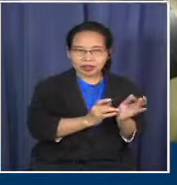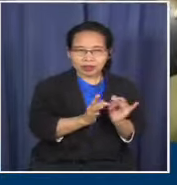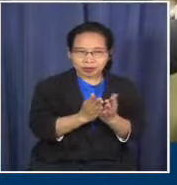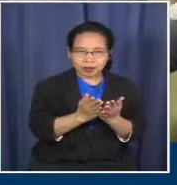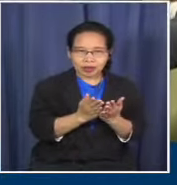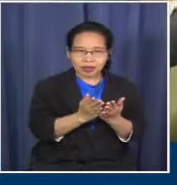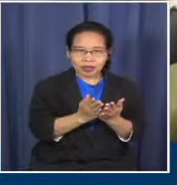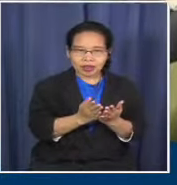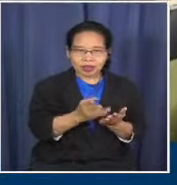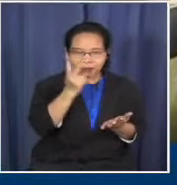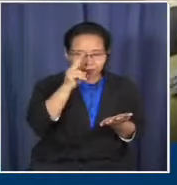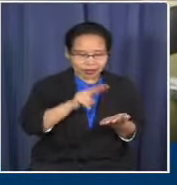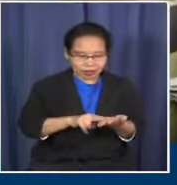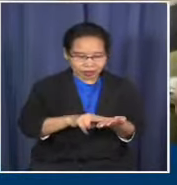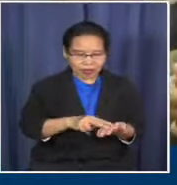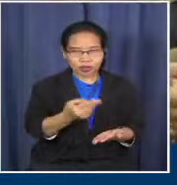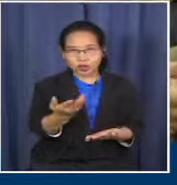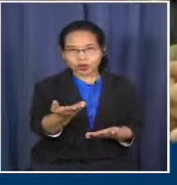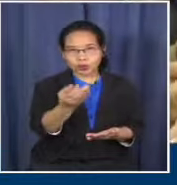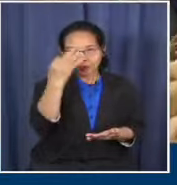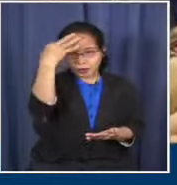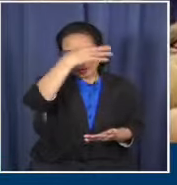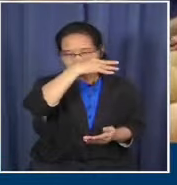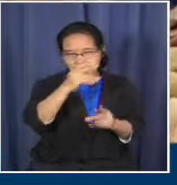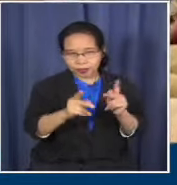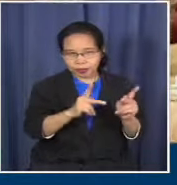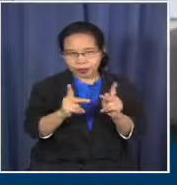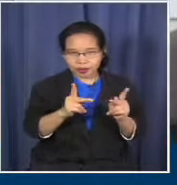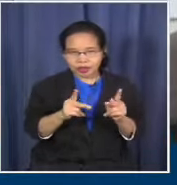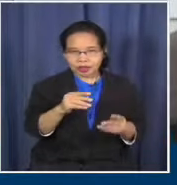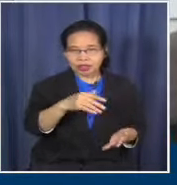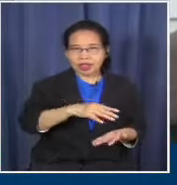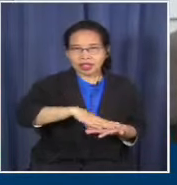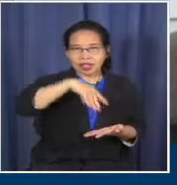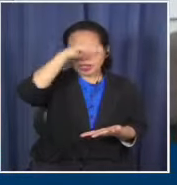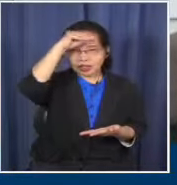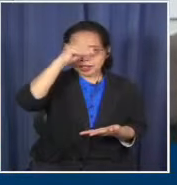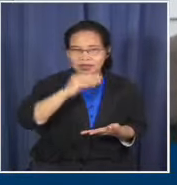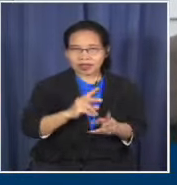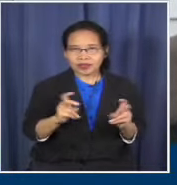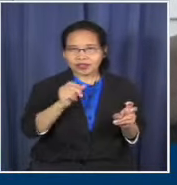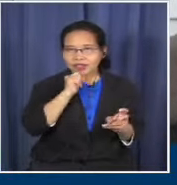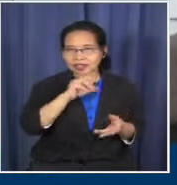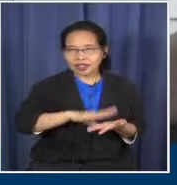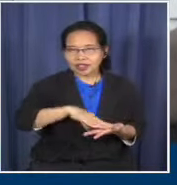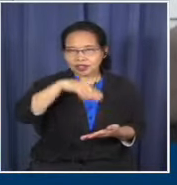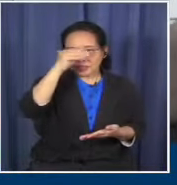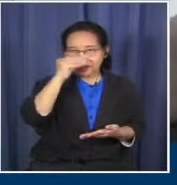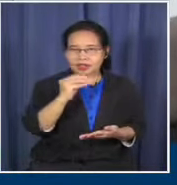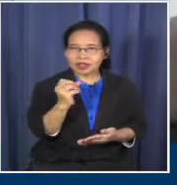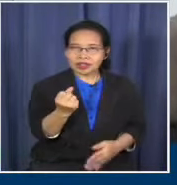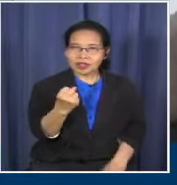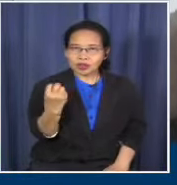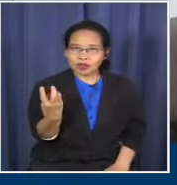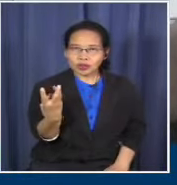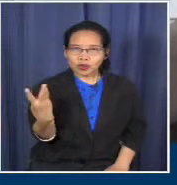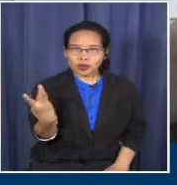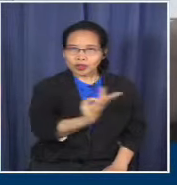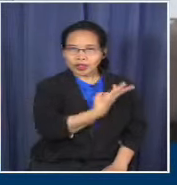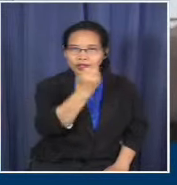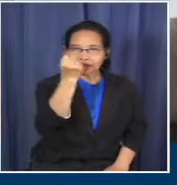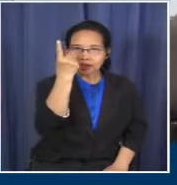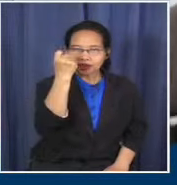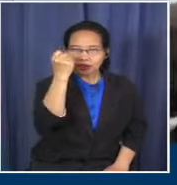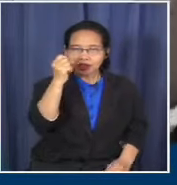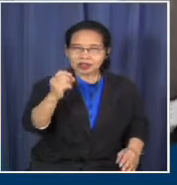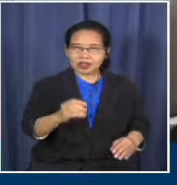And there are things that cannot be seen. So I am impressed. I am amazed by the Bible. So whether educated